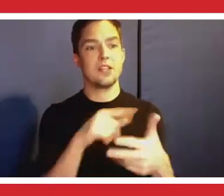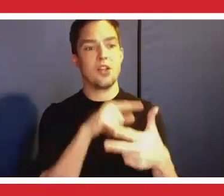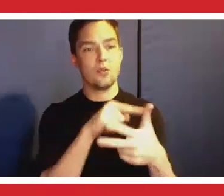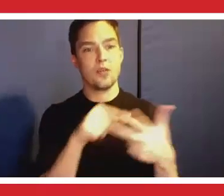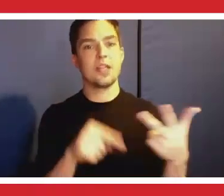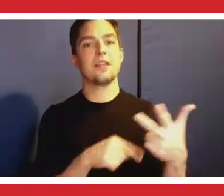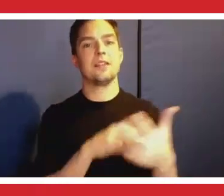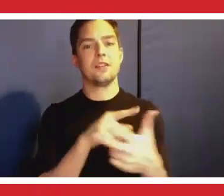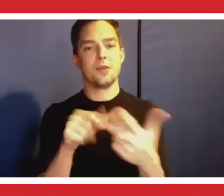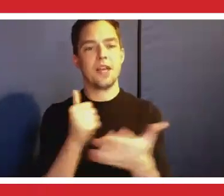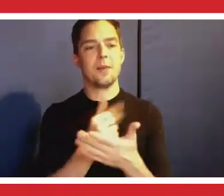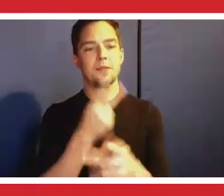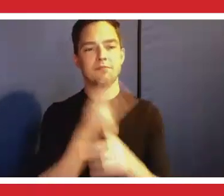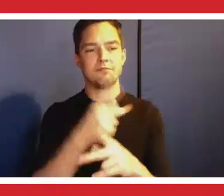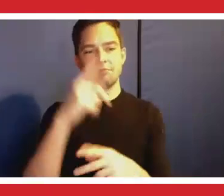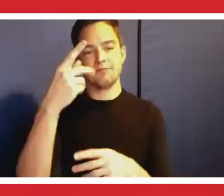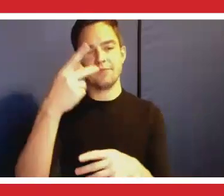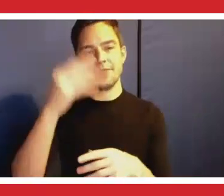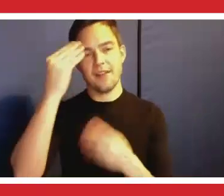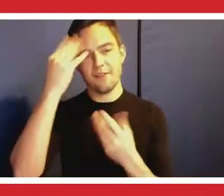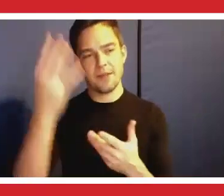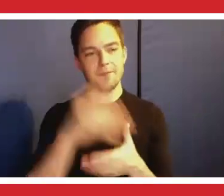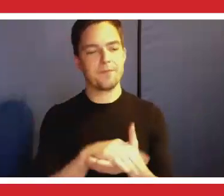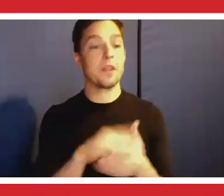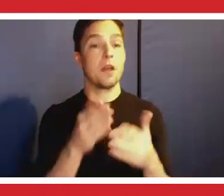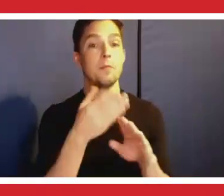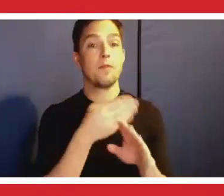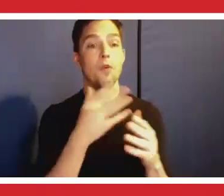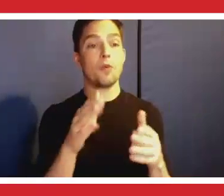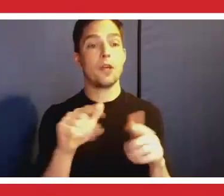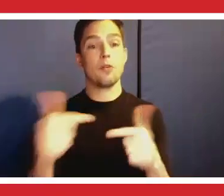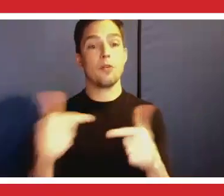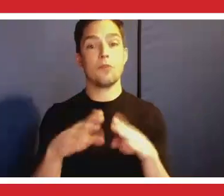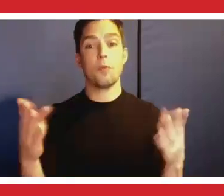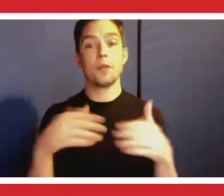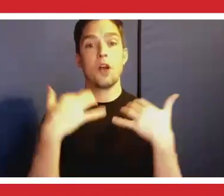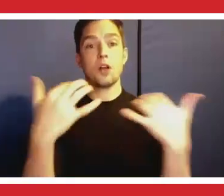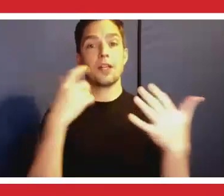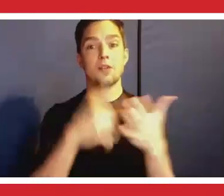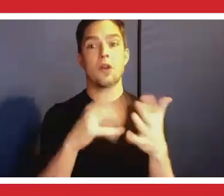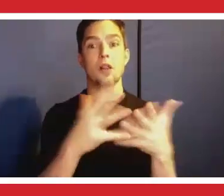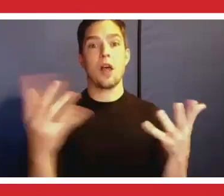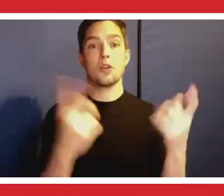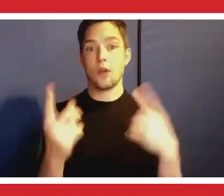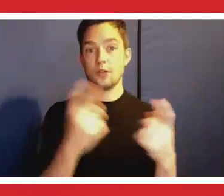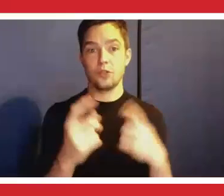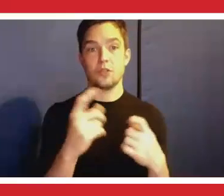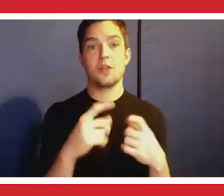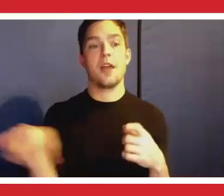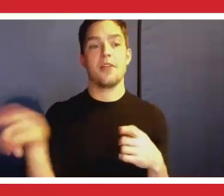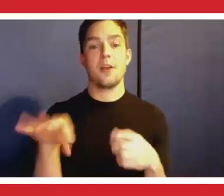that. Before we go out to our audience, because I can see there's a lot of questions coming in and they're being voted.